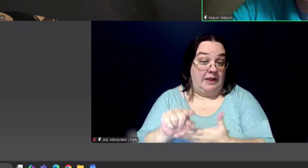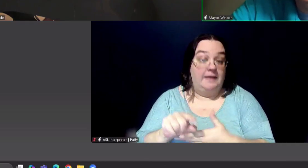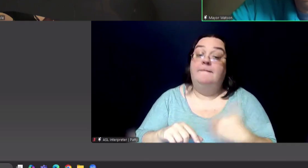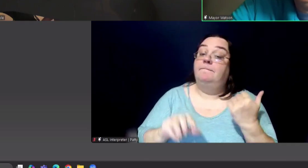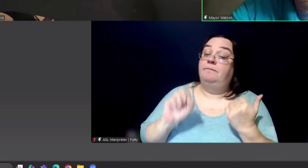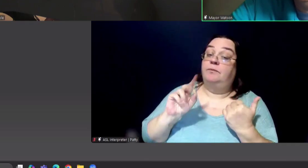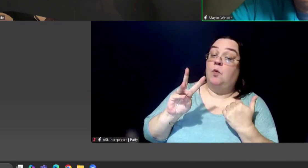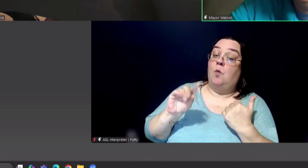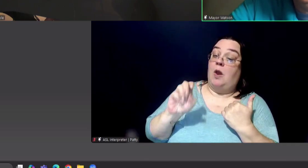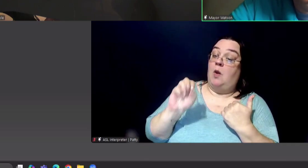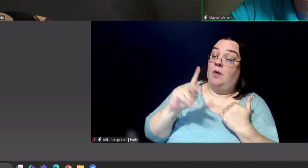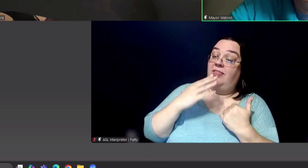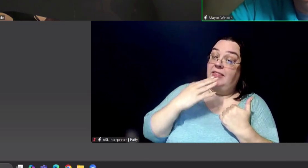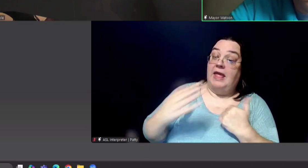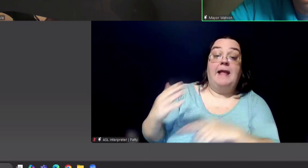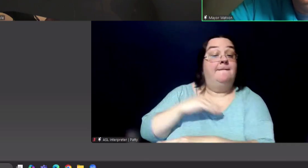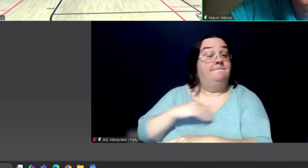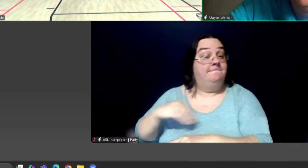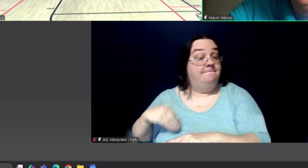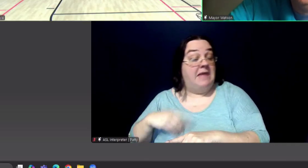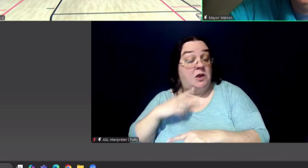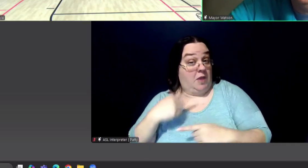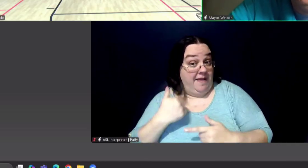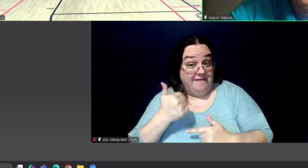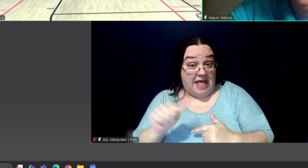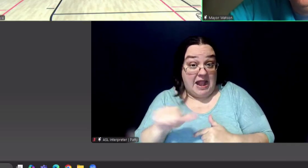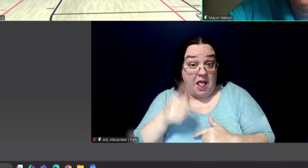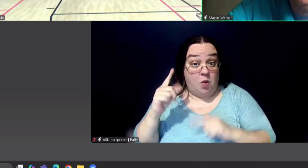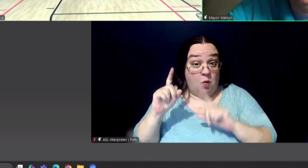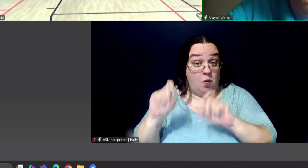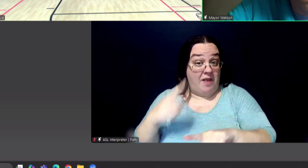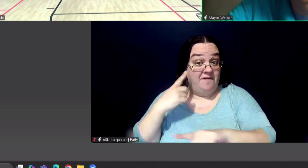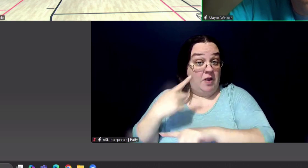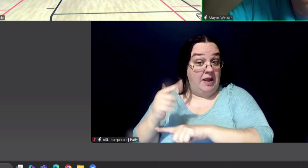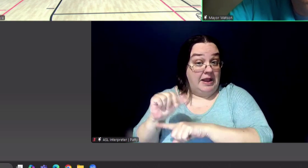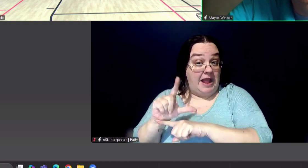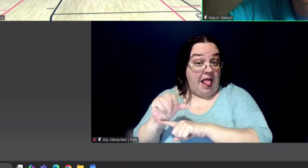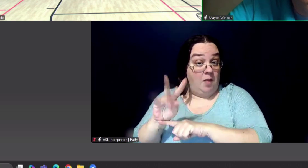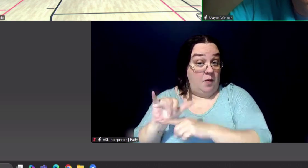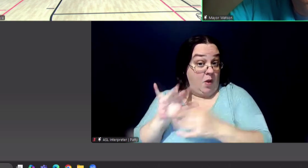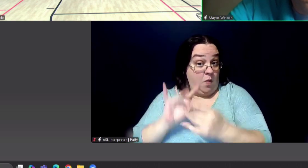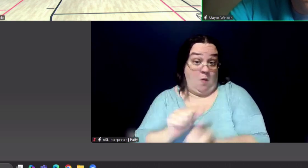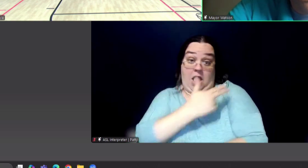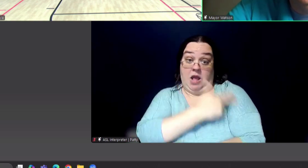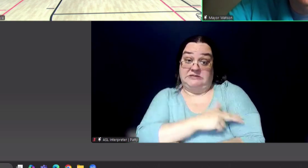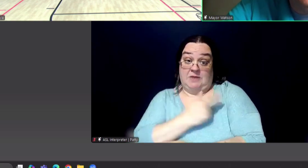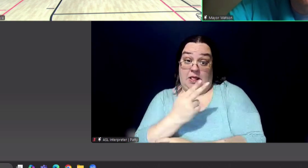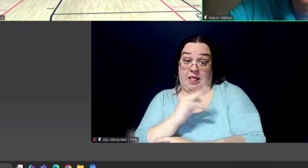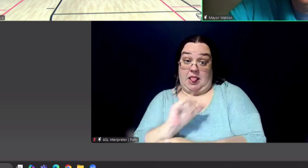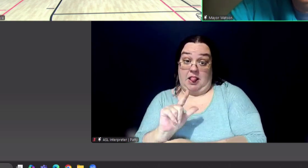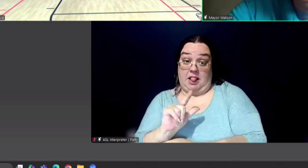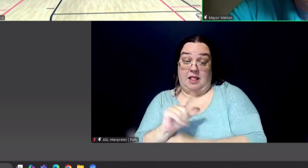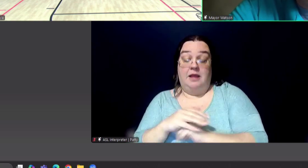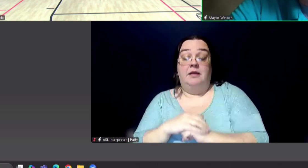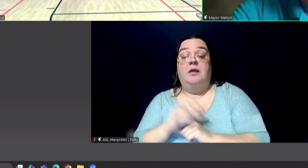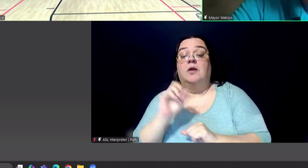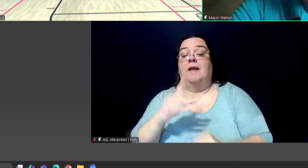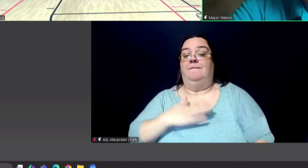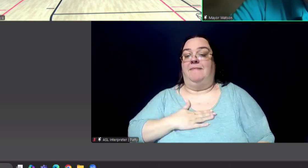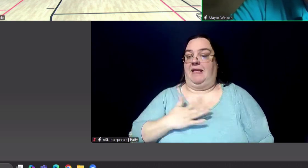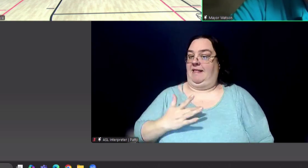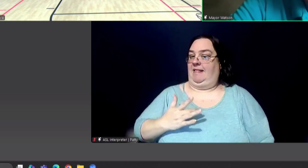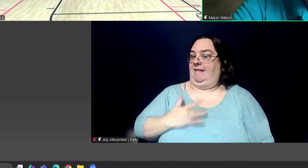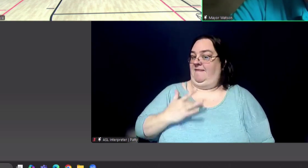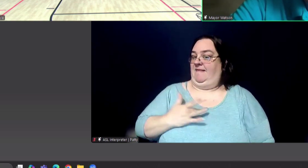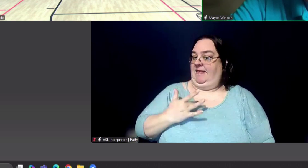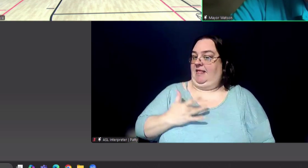Are there any other questions from the council for the town administrator about Hospital Hill? All right, I'm sensing that this might